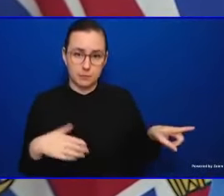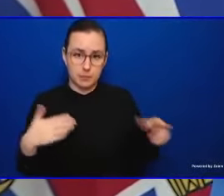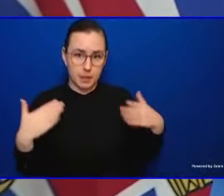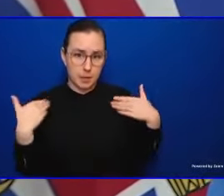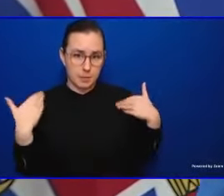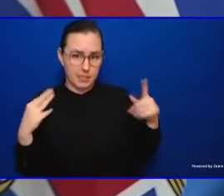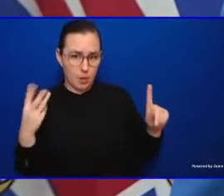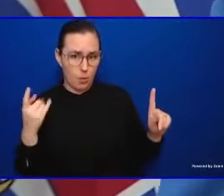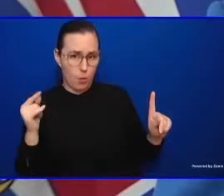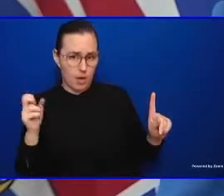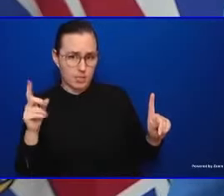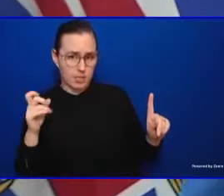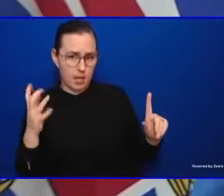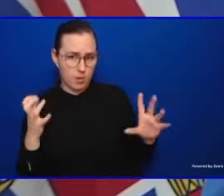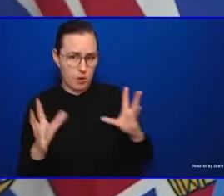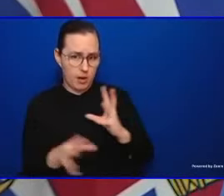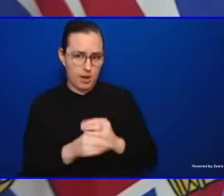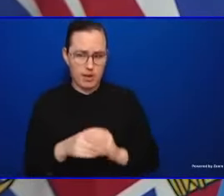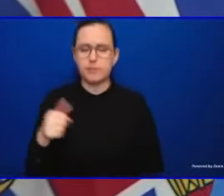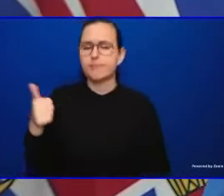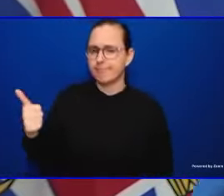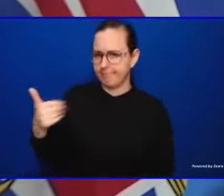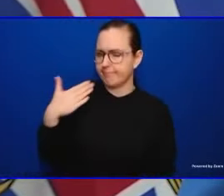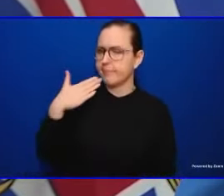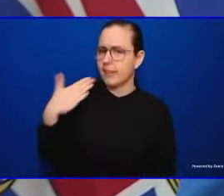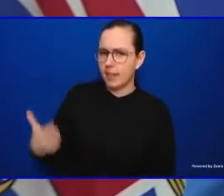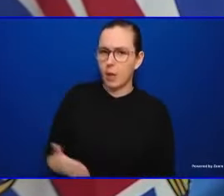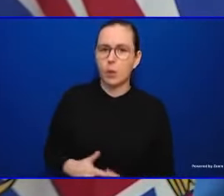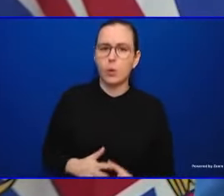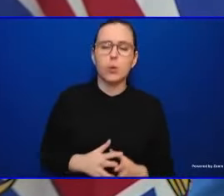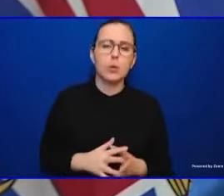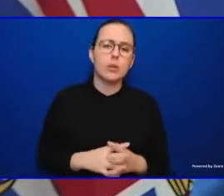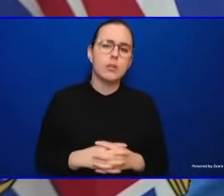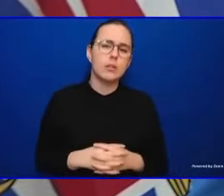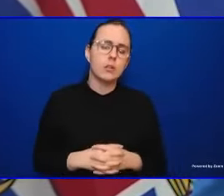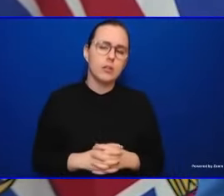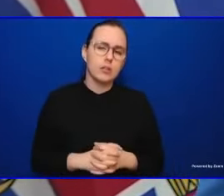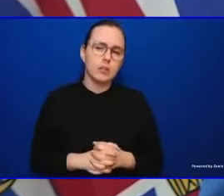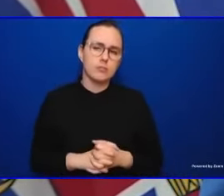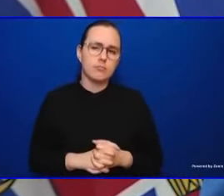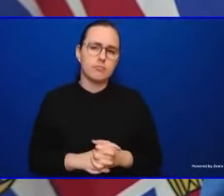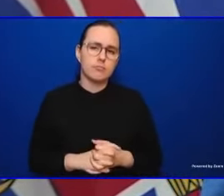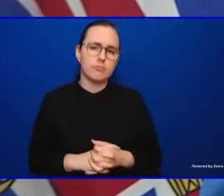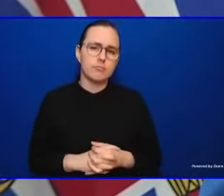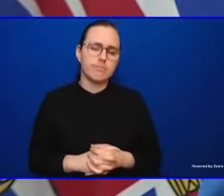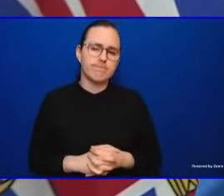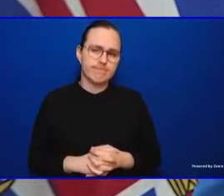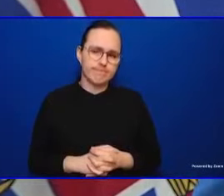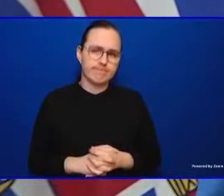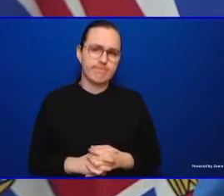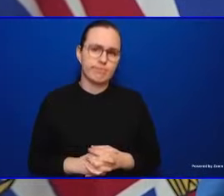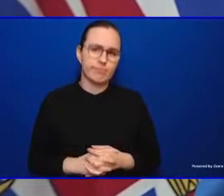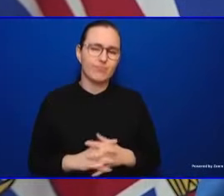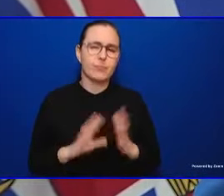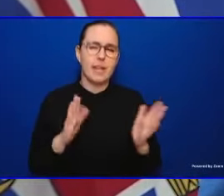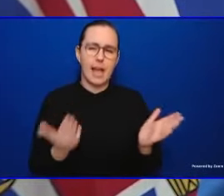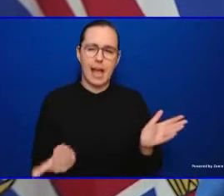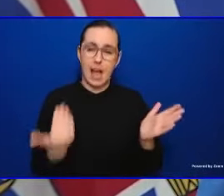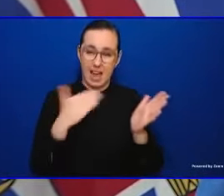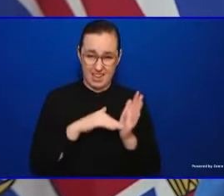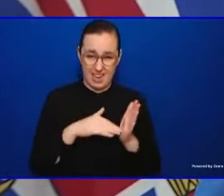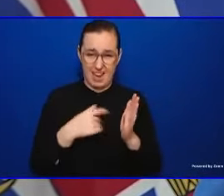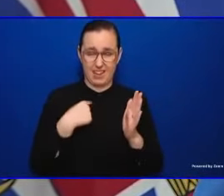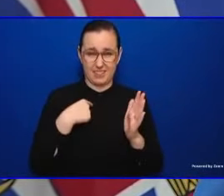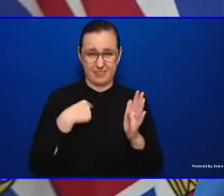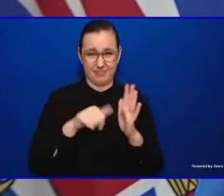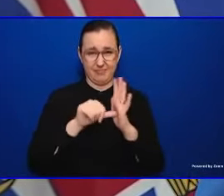Yes, thank you. Thank you, Dr. Henry, and thank you, Richard, for the question. And I just to reinforce, you know, educators know